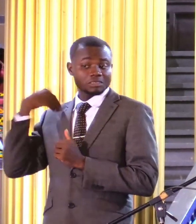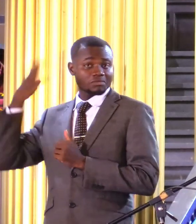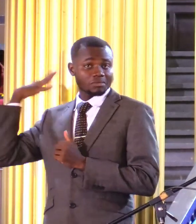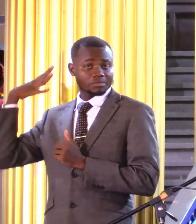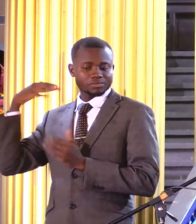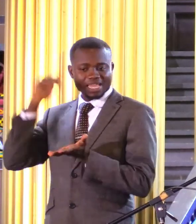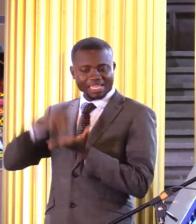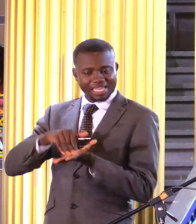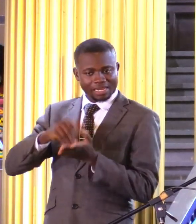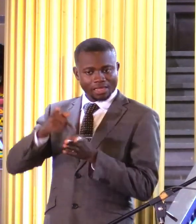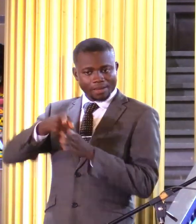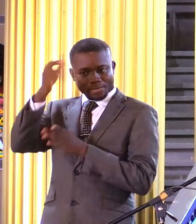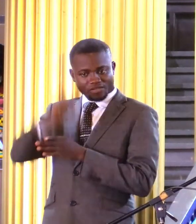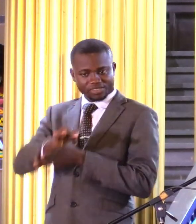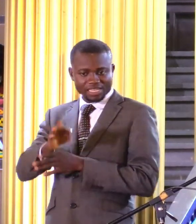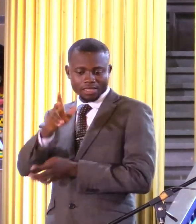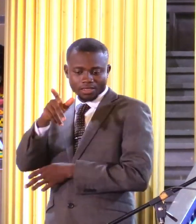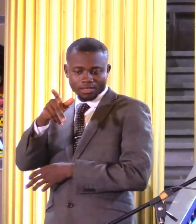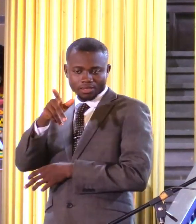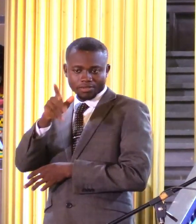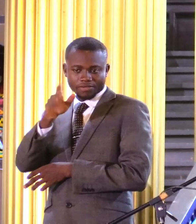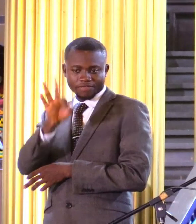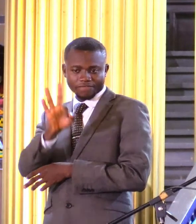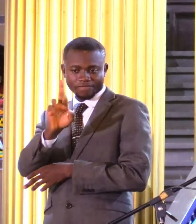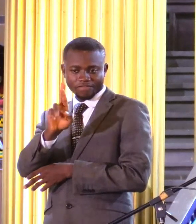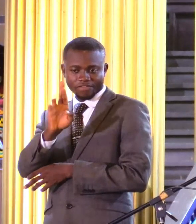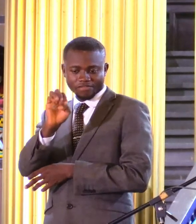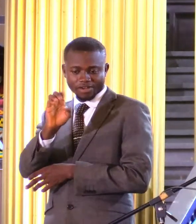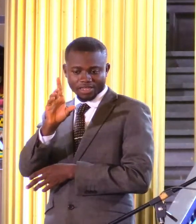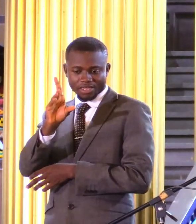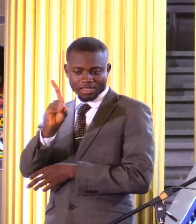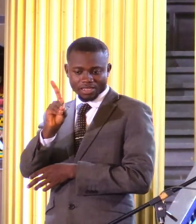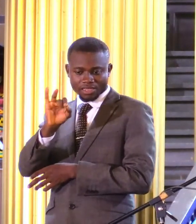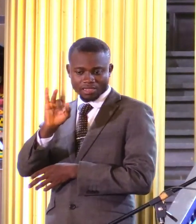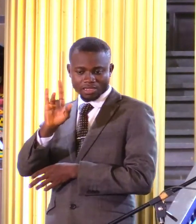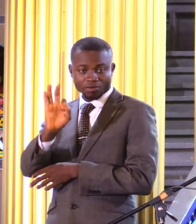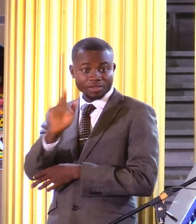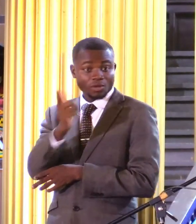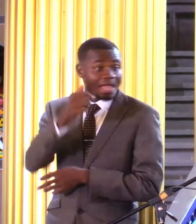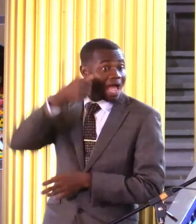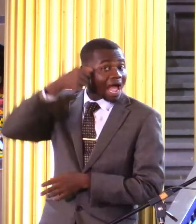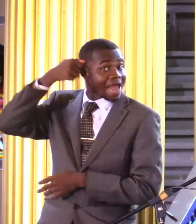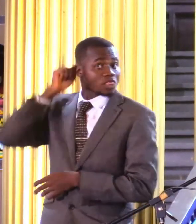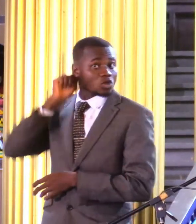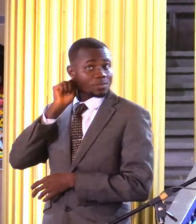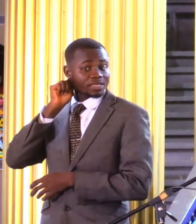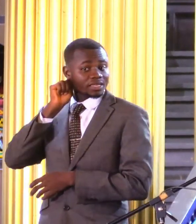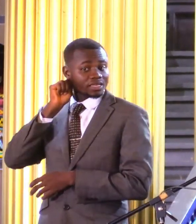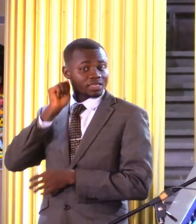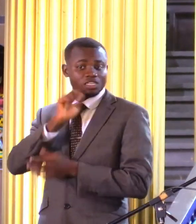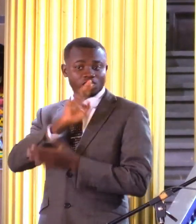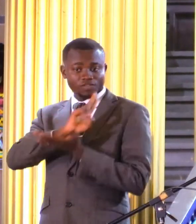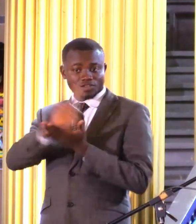Professor Frederick Adai, former Head, Department of Anatomy, University of Ghana Medical School.